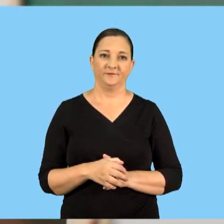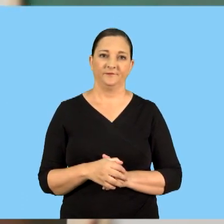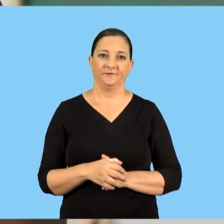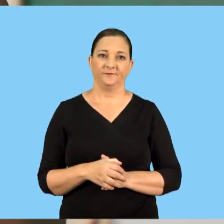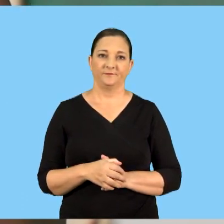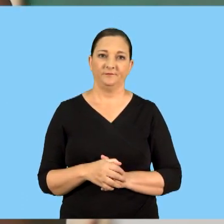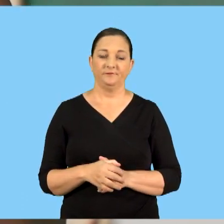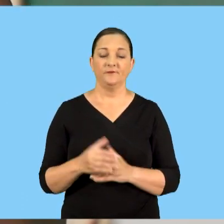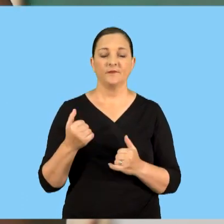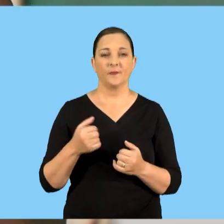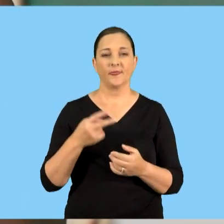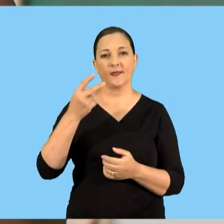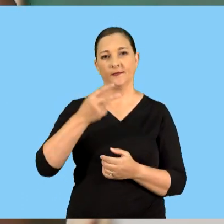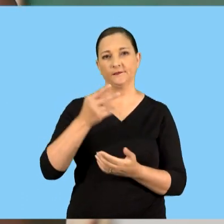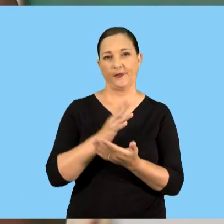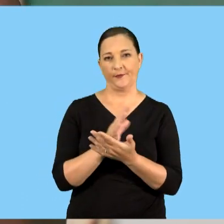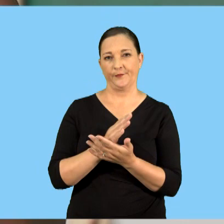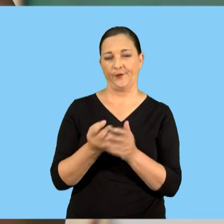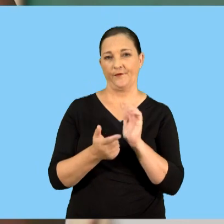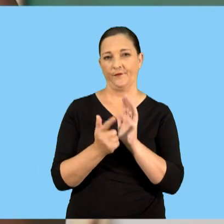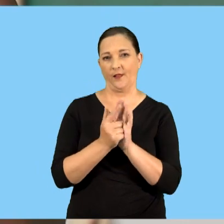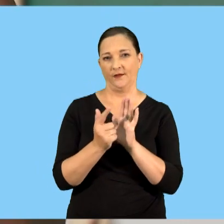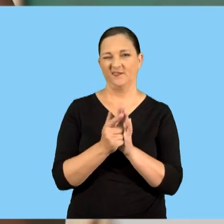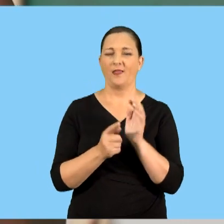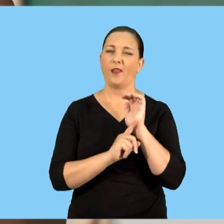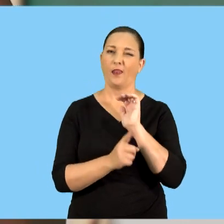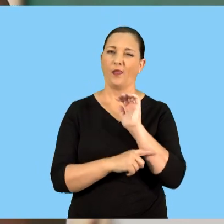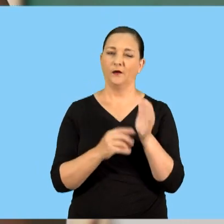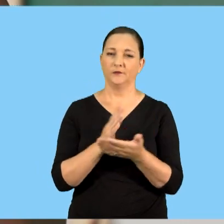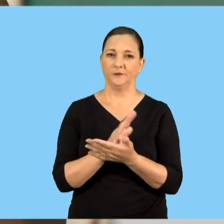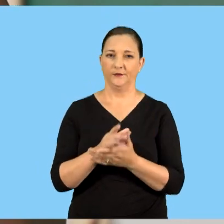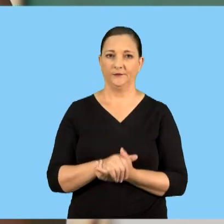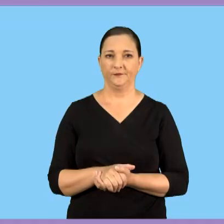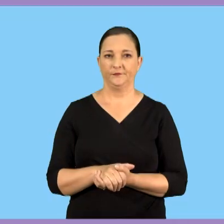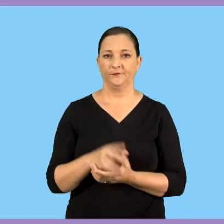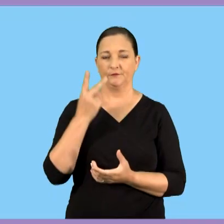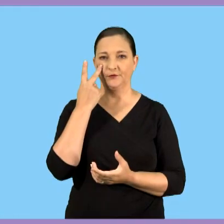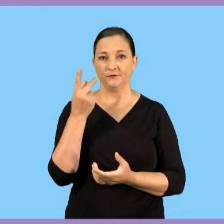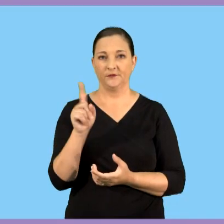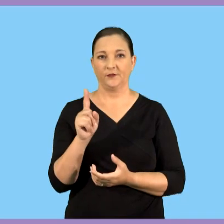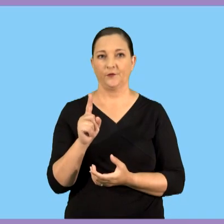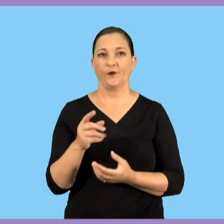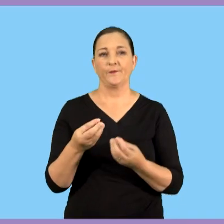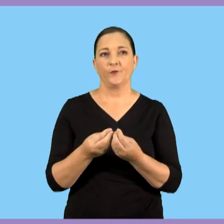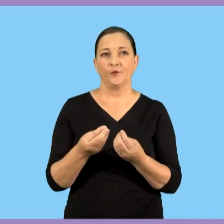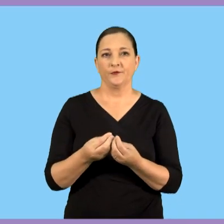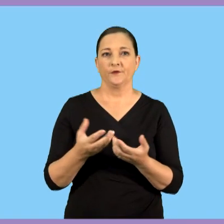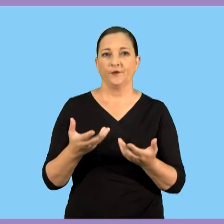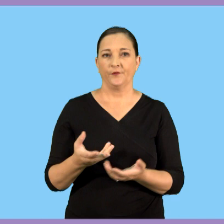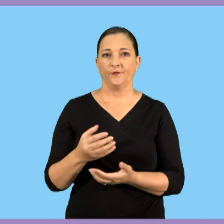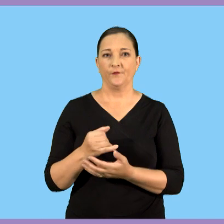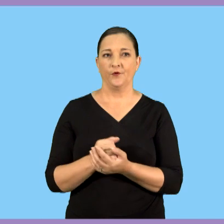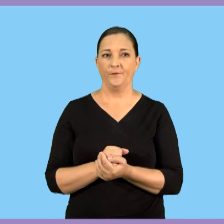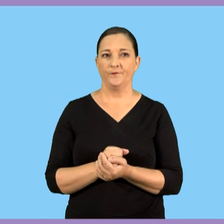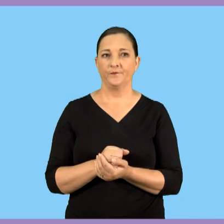Let's move on to the second part of our lesson, and the last part of our lesson actually. So we are going to be looking at the properties of integers.